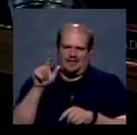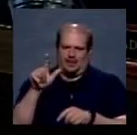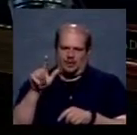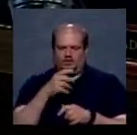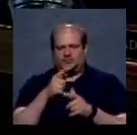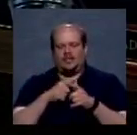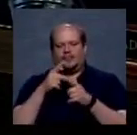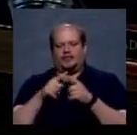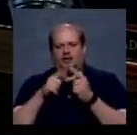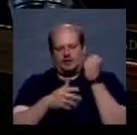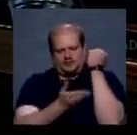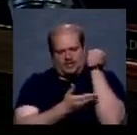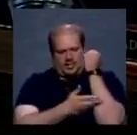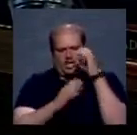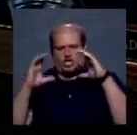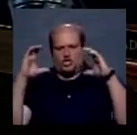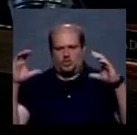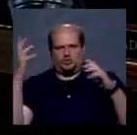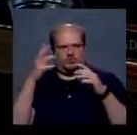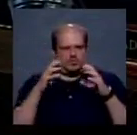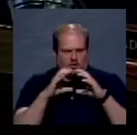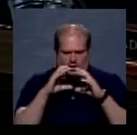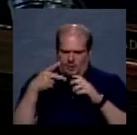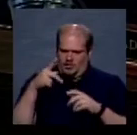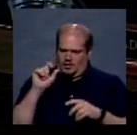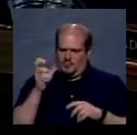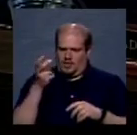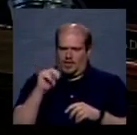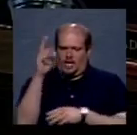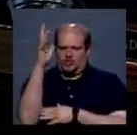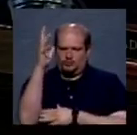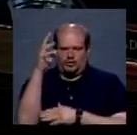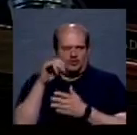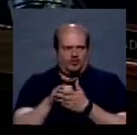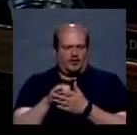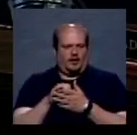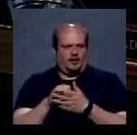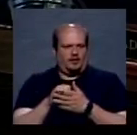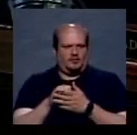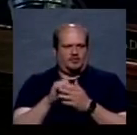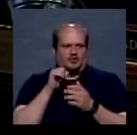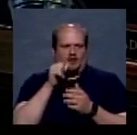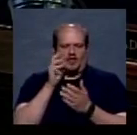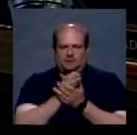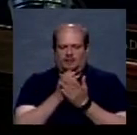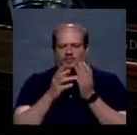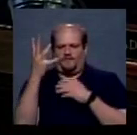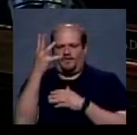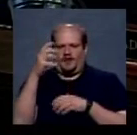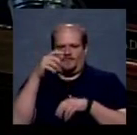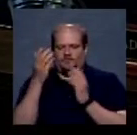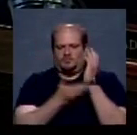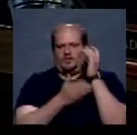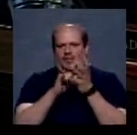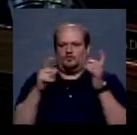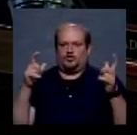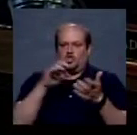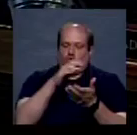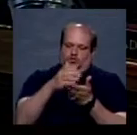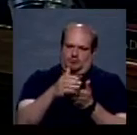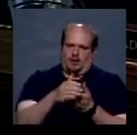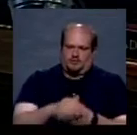And instead of cutting a huge tree, he cut a little pecan tree. So he decided which five trees he was going to cut. But it was a huge